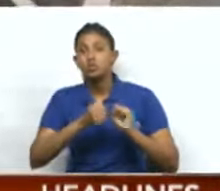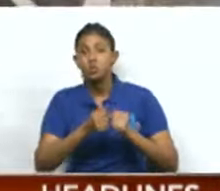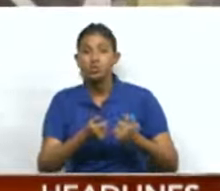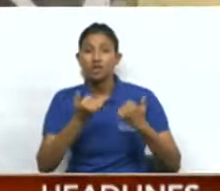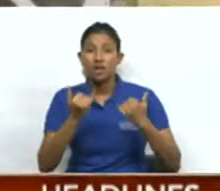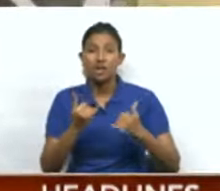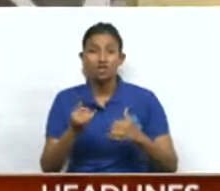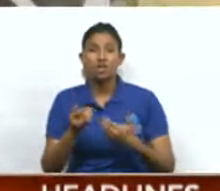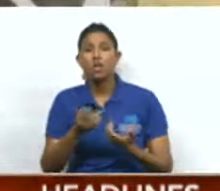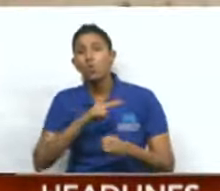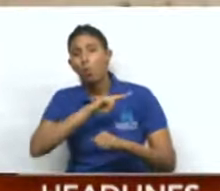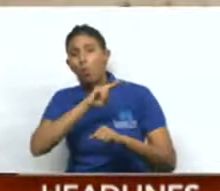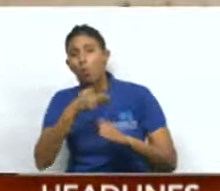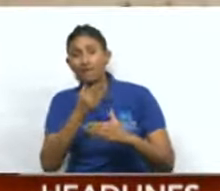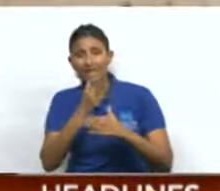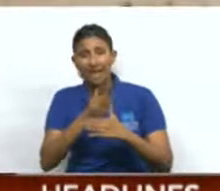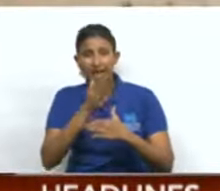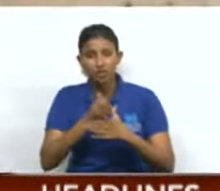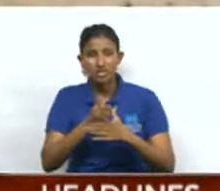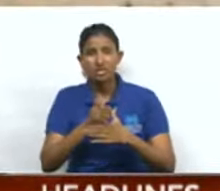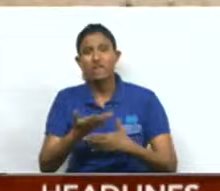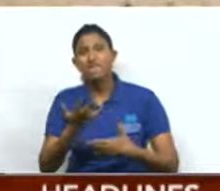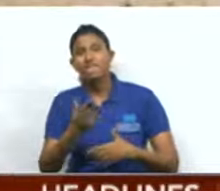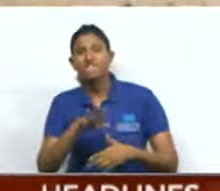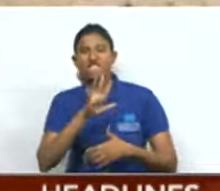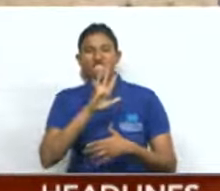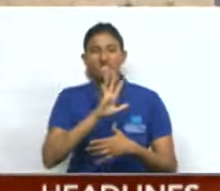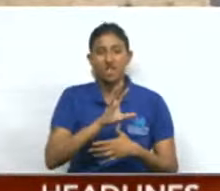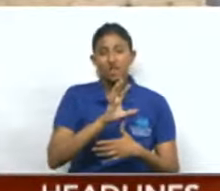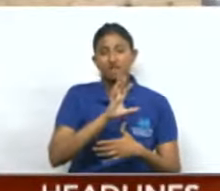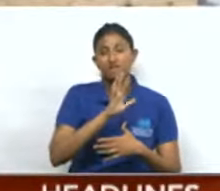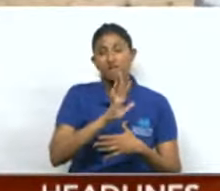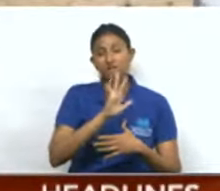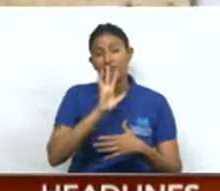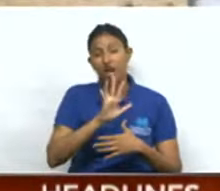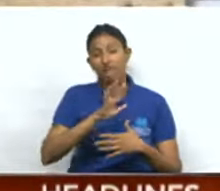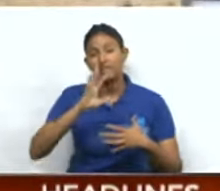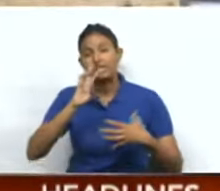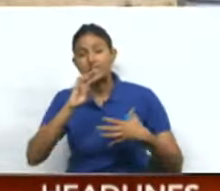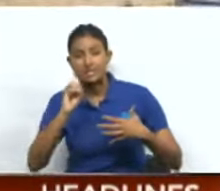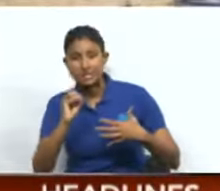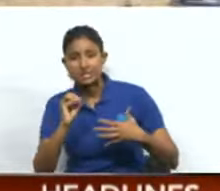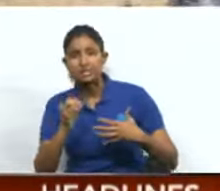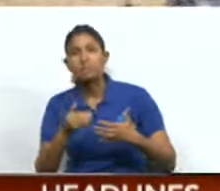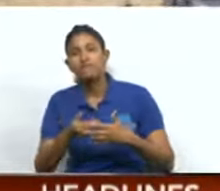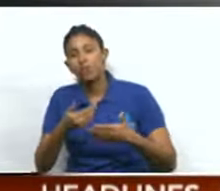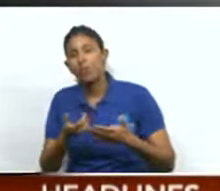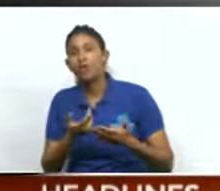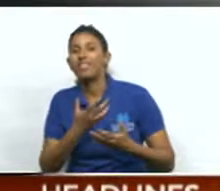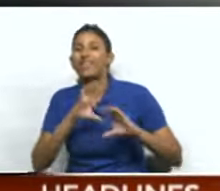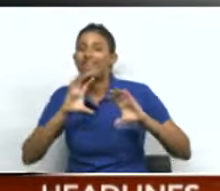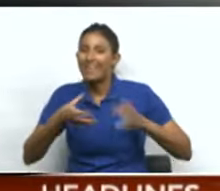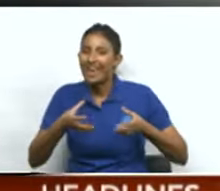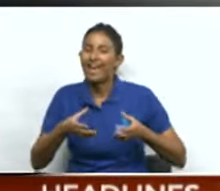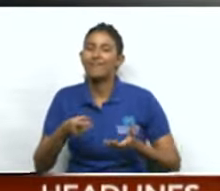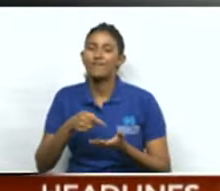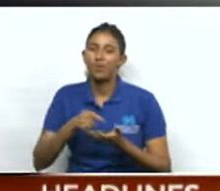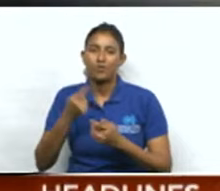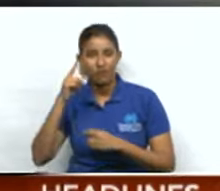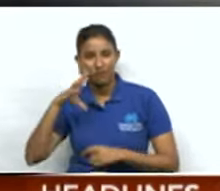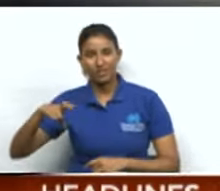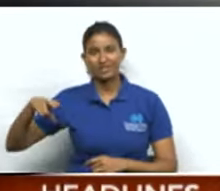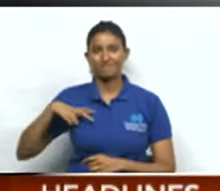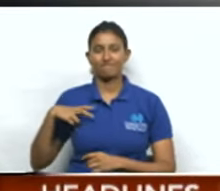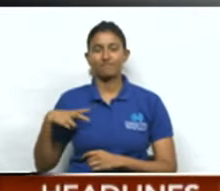a candidate would be in their mid to late 50s before being eligible for the top cop position. Well, while the